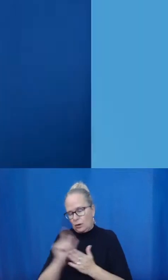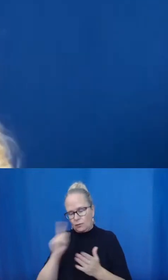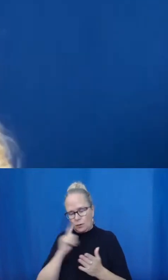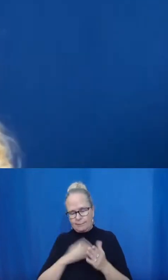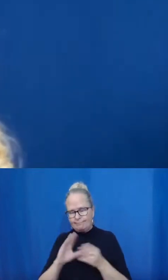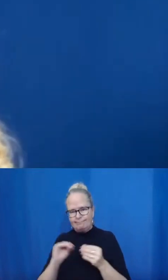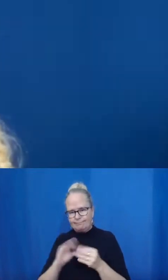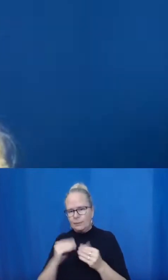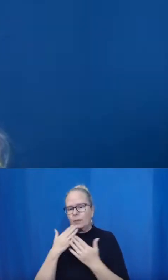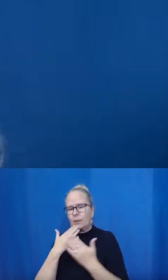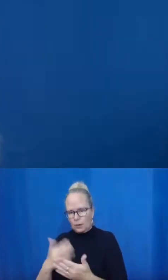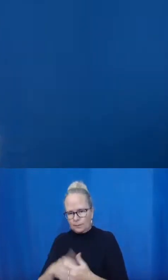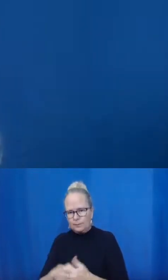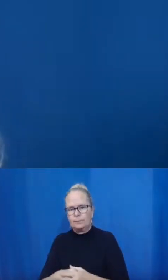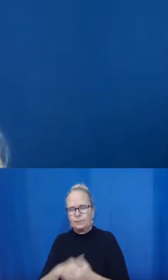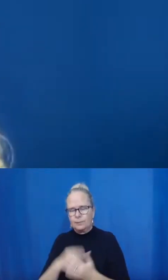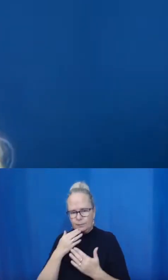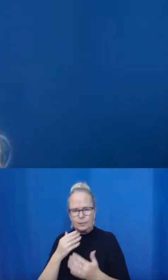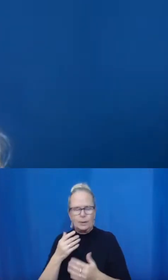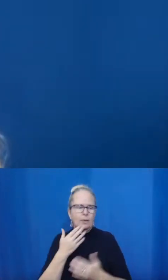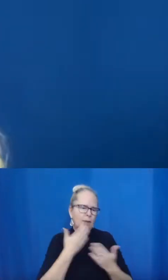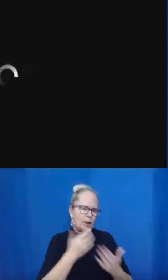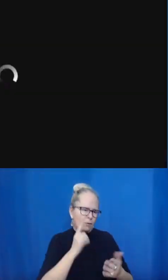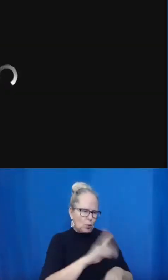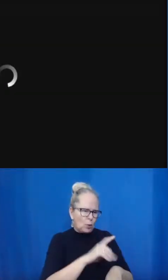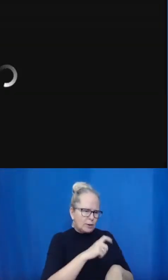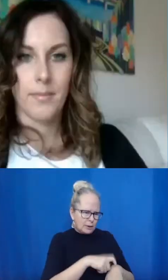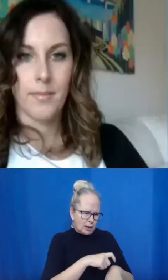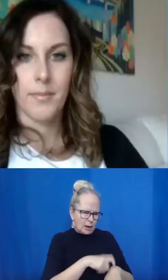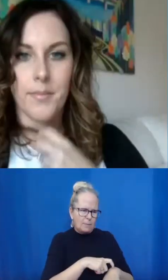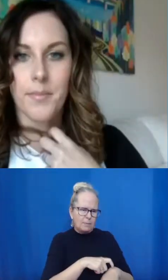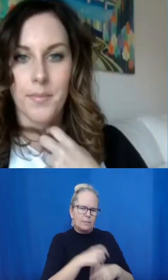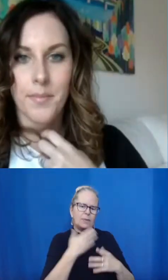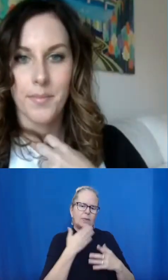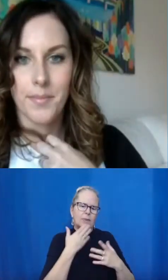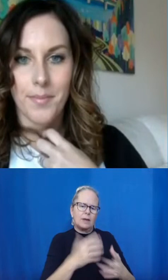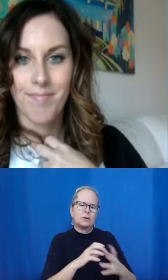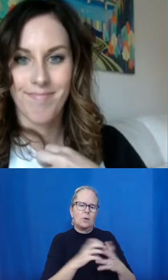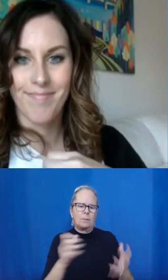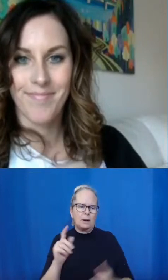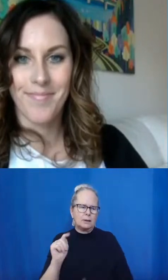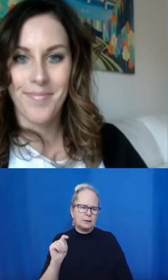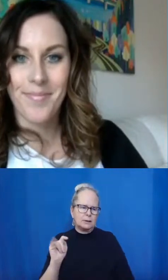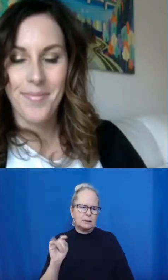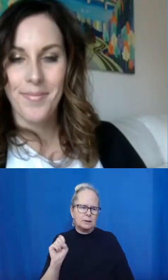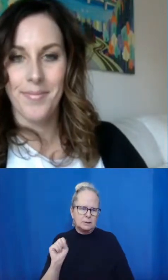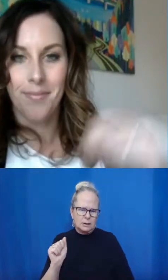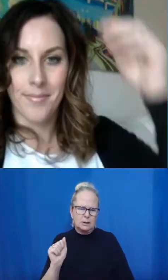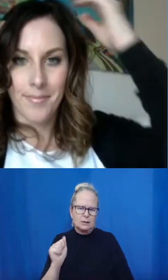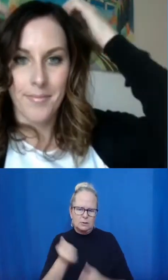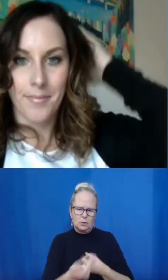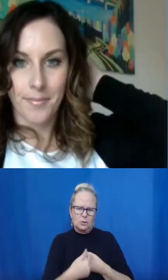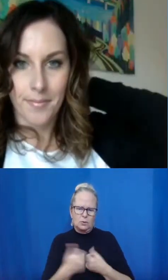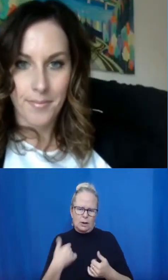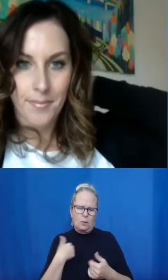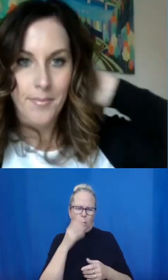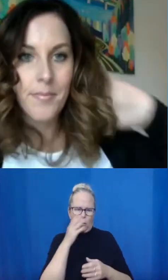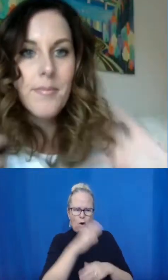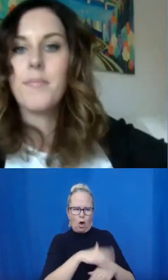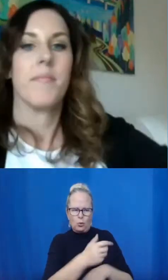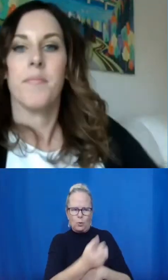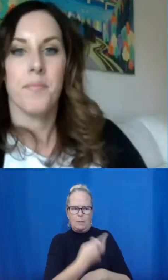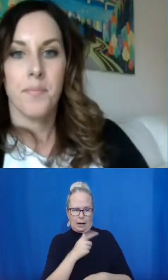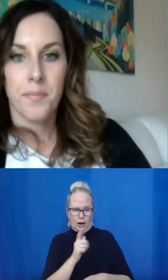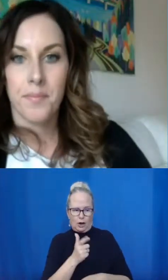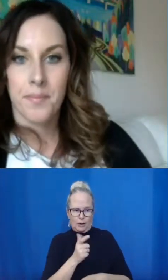you. Next, I'd like to bring Lindsay back into our conversation. As Lindsay mentioned off the